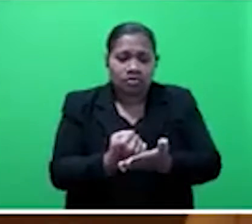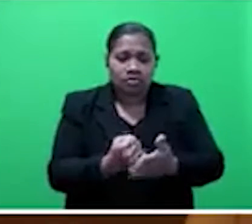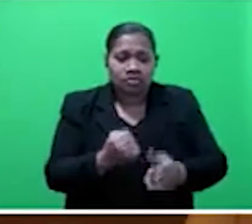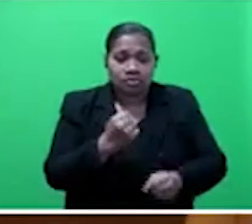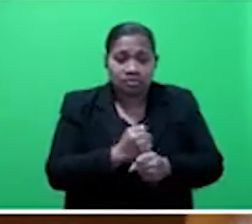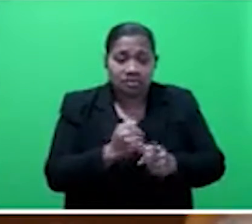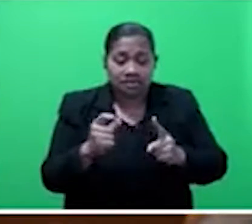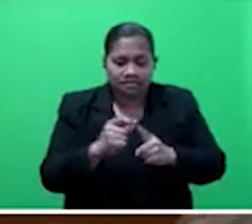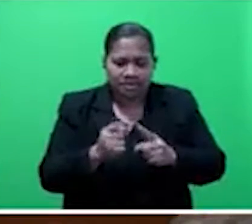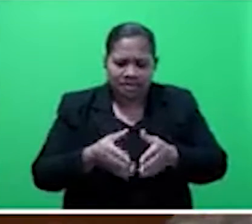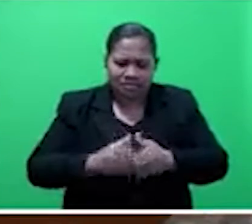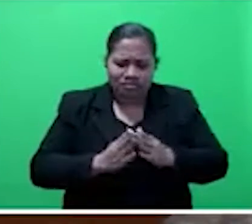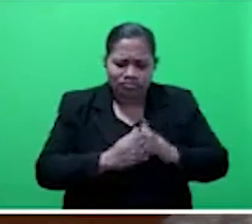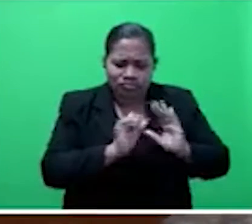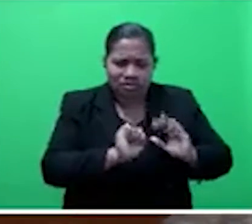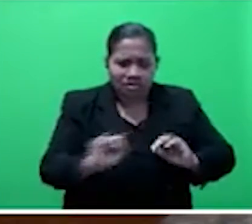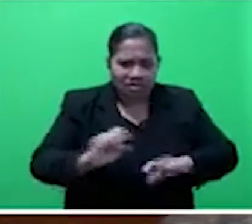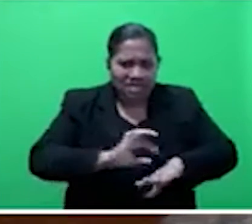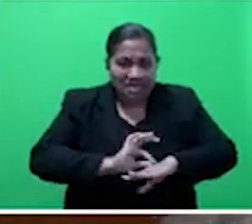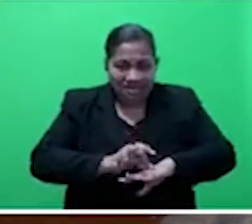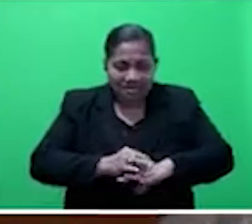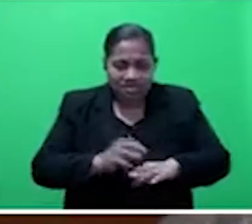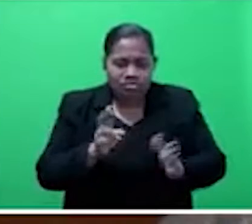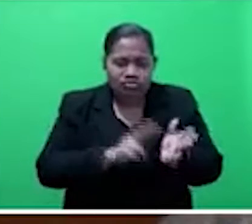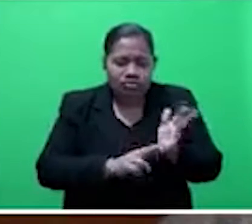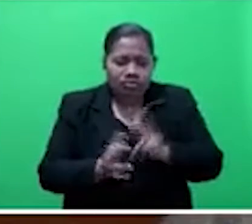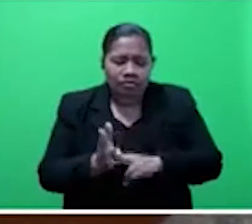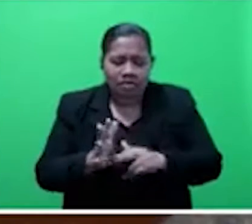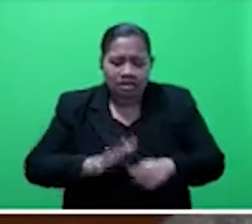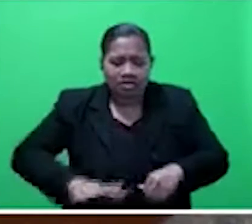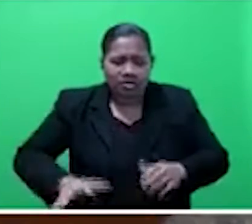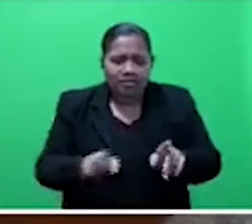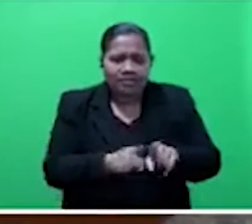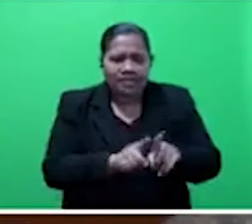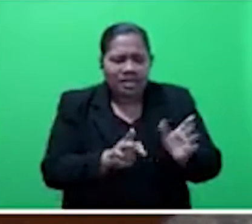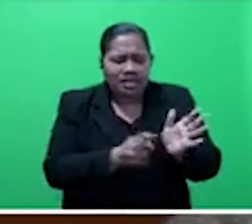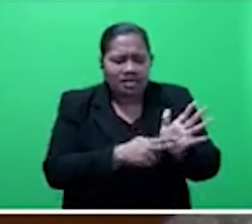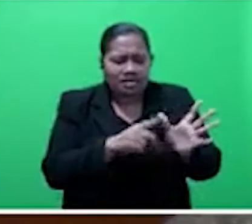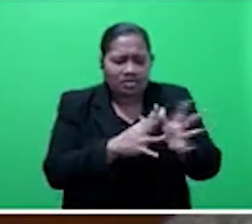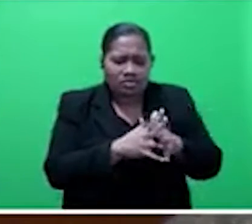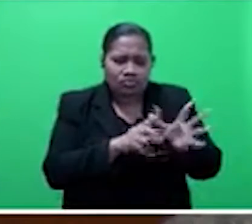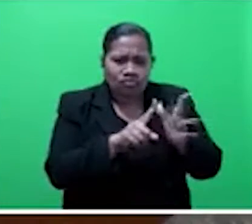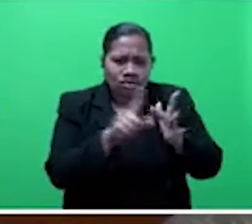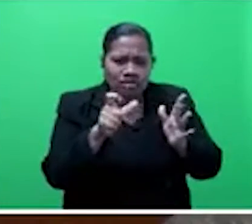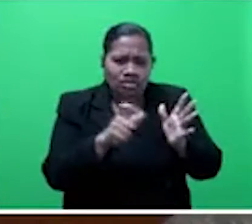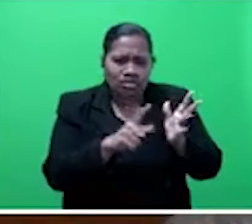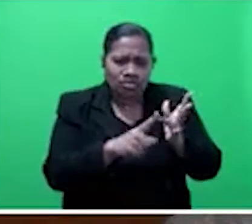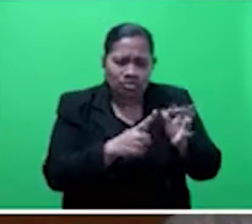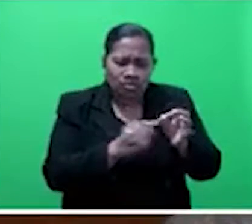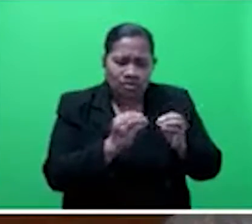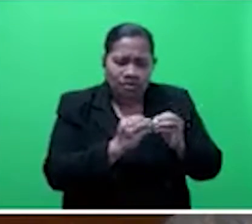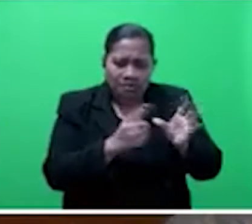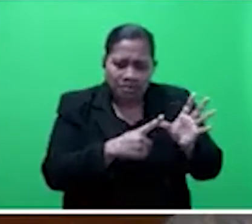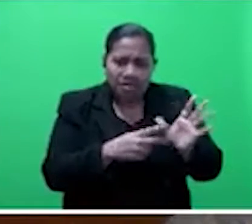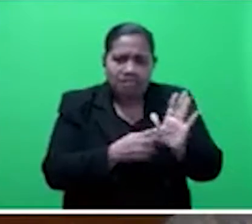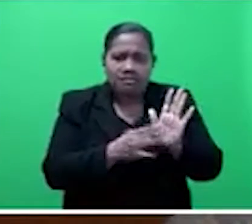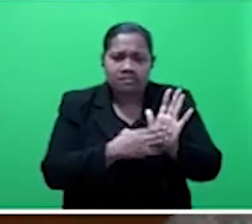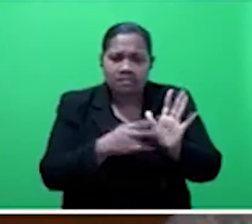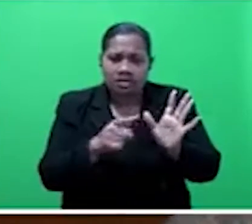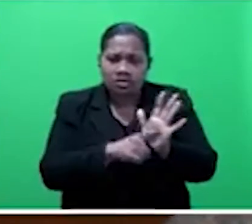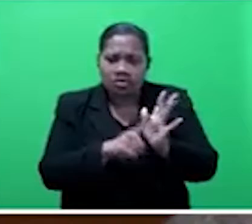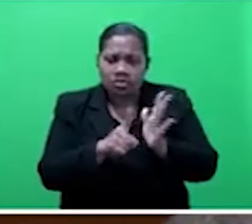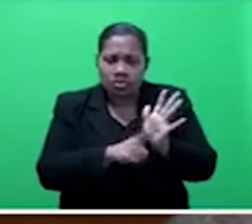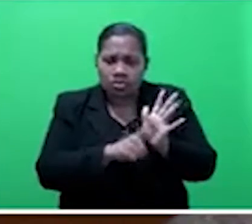their clinics in rural areas such as Nawai-Dhomba, Malolo, Naidovi,